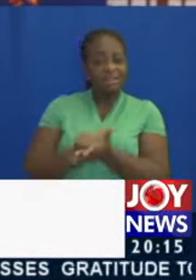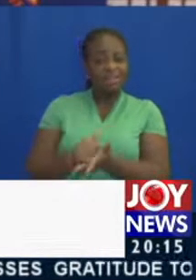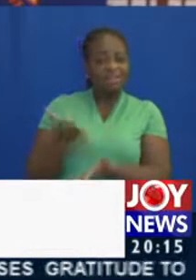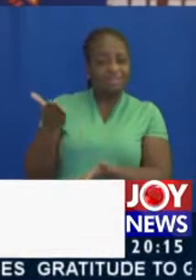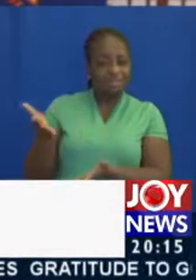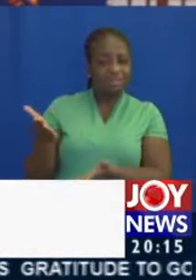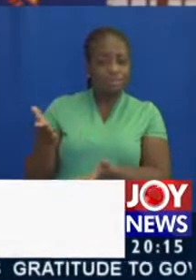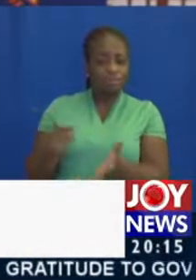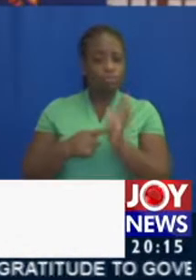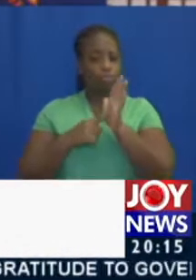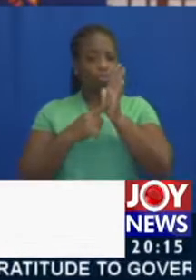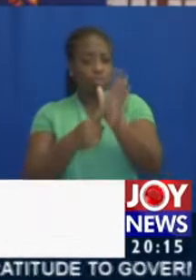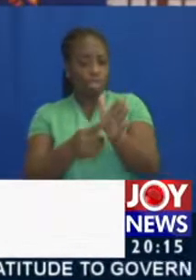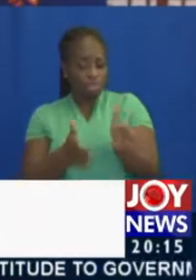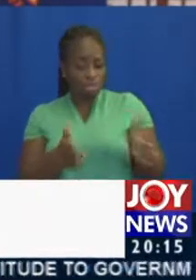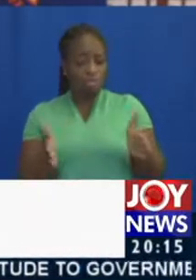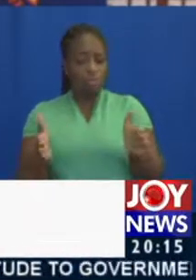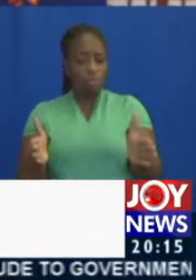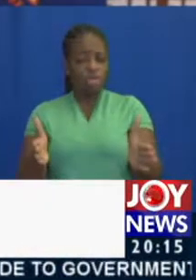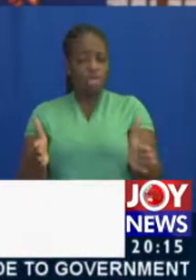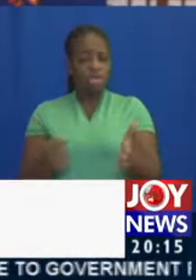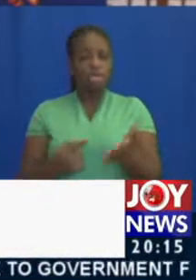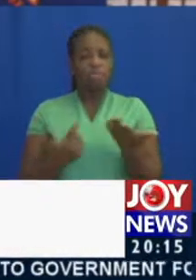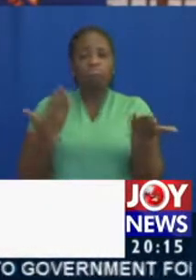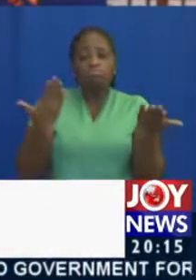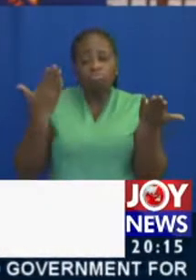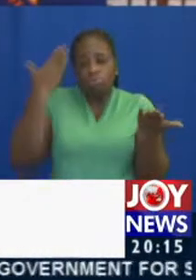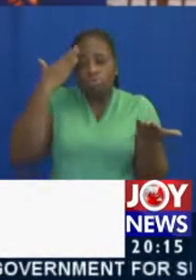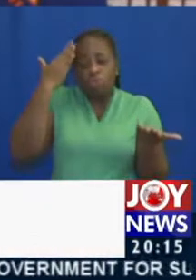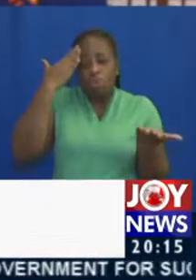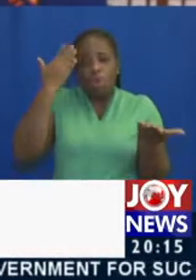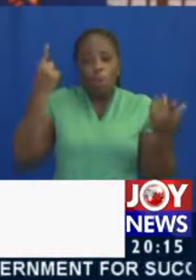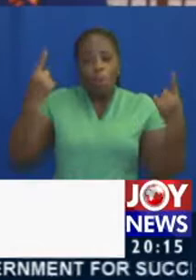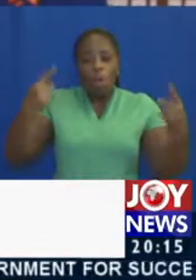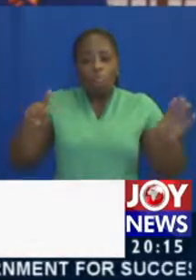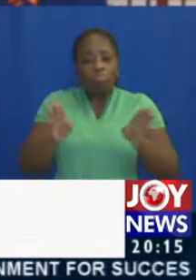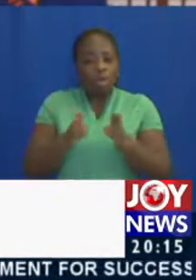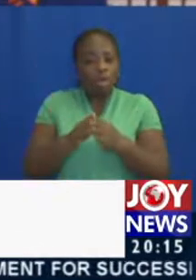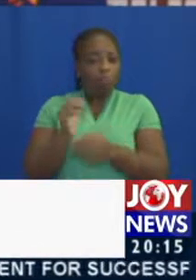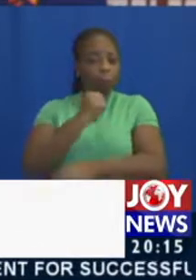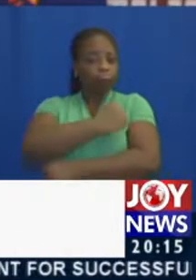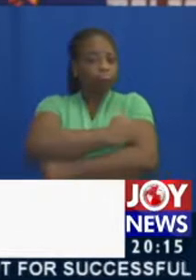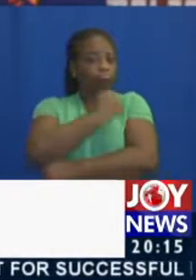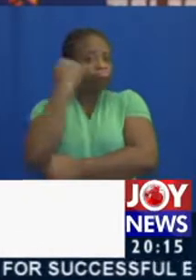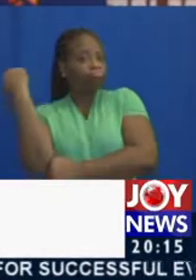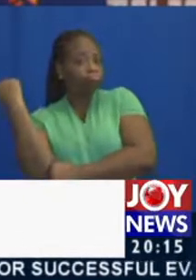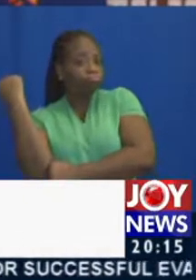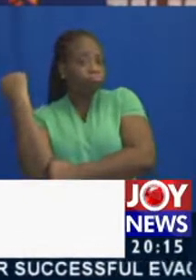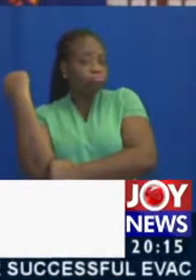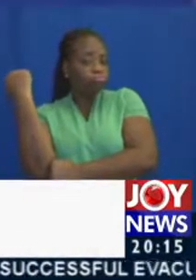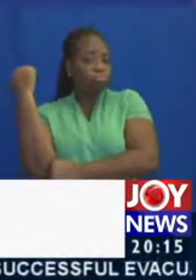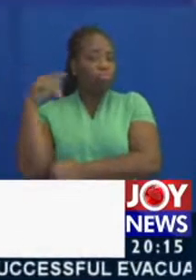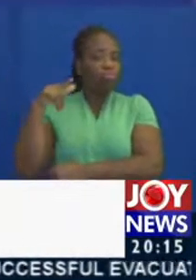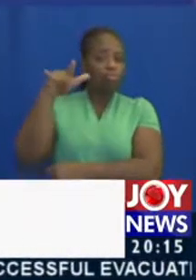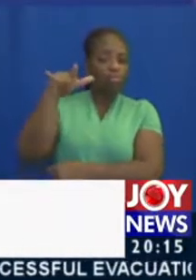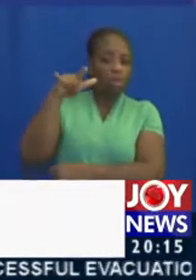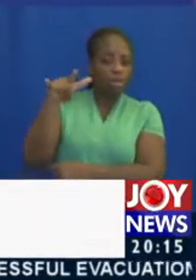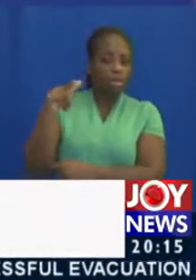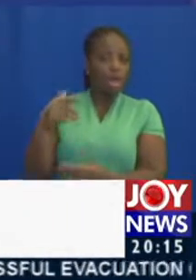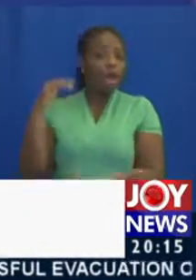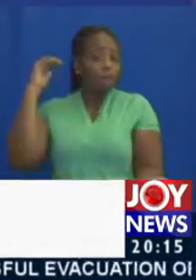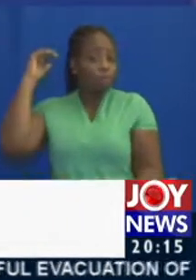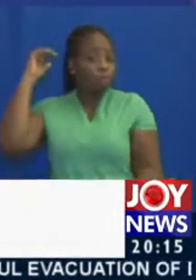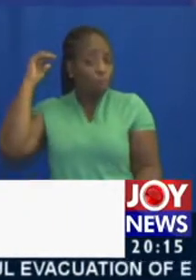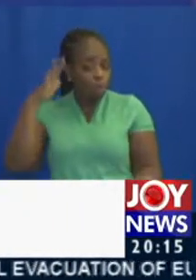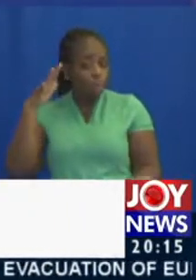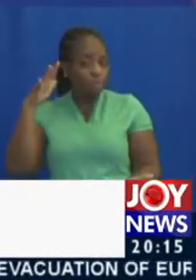us the way and determine when we can reopen our border by air. I'm hoping